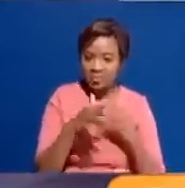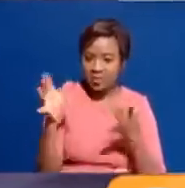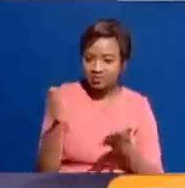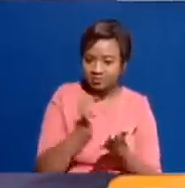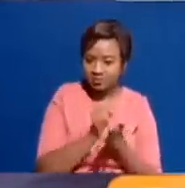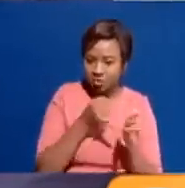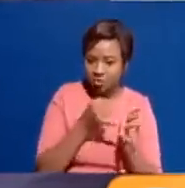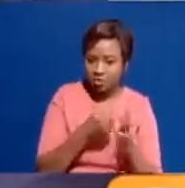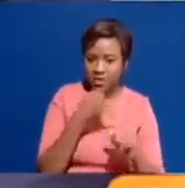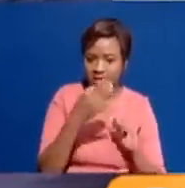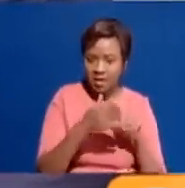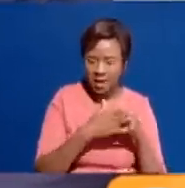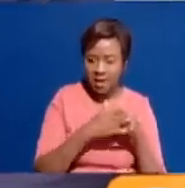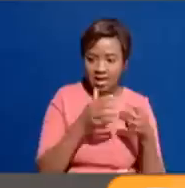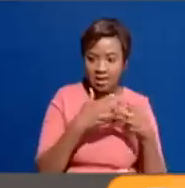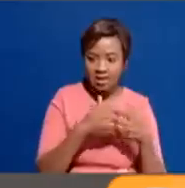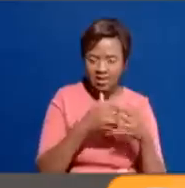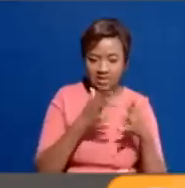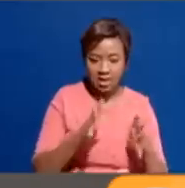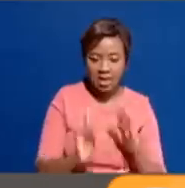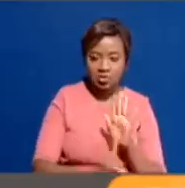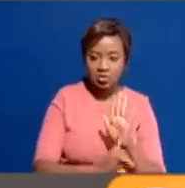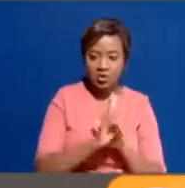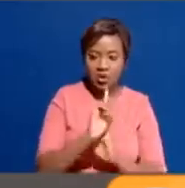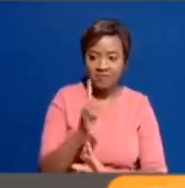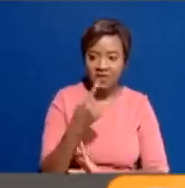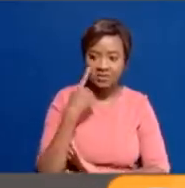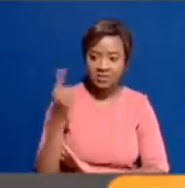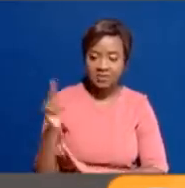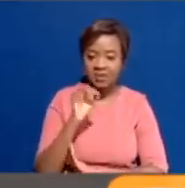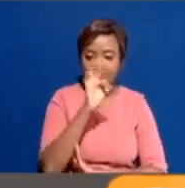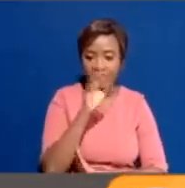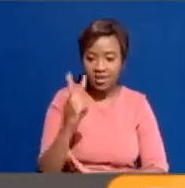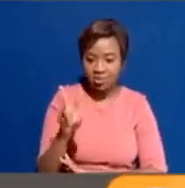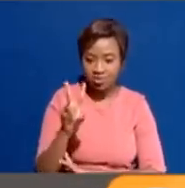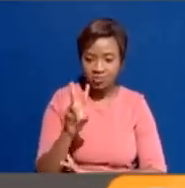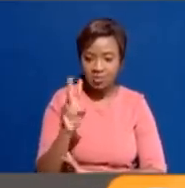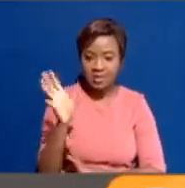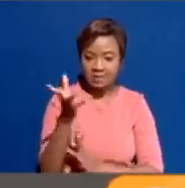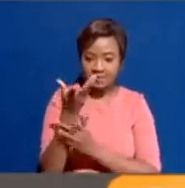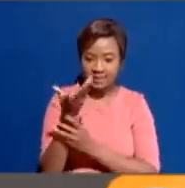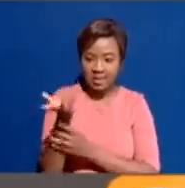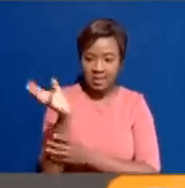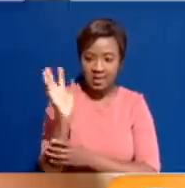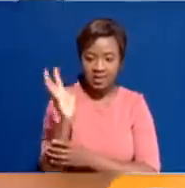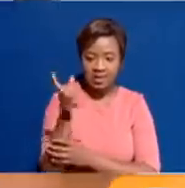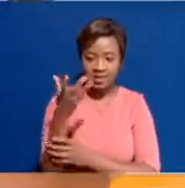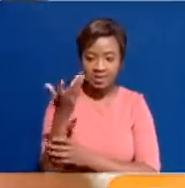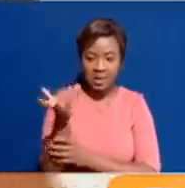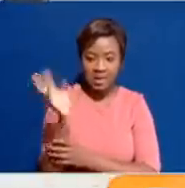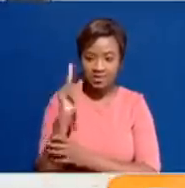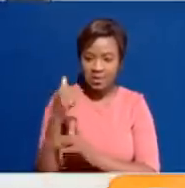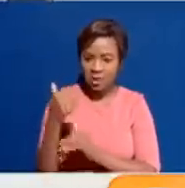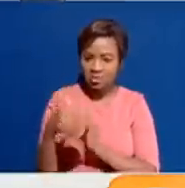among nine engineers to develop Kenya's first 3U nano satellite. As the project lead, the challenge was